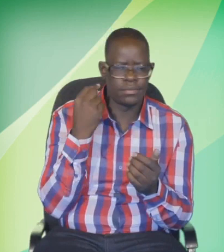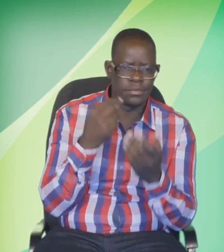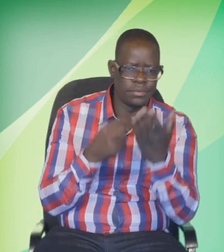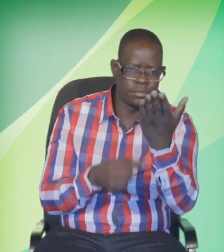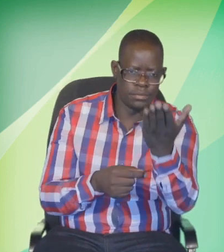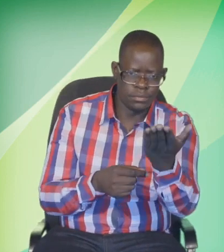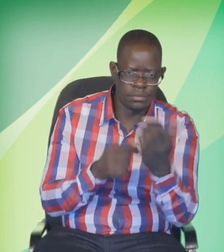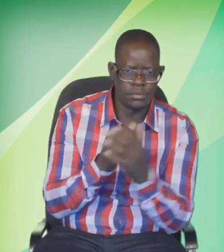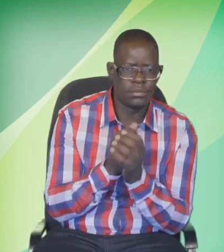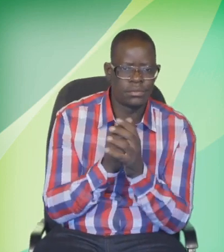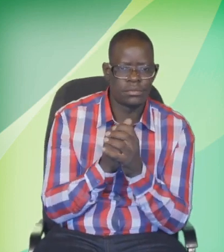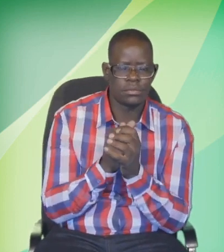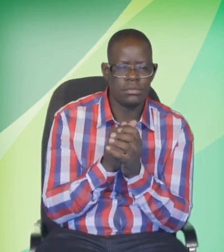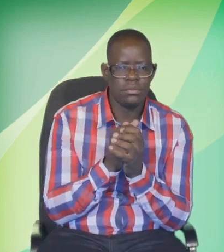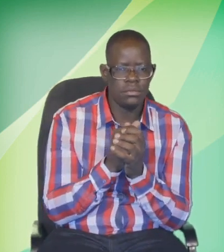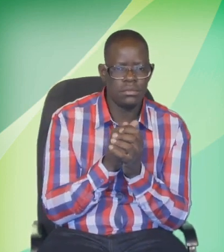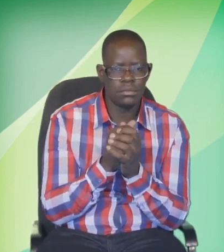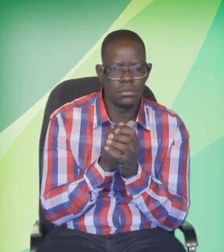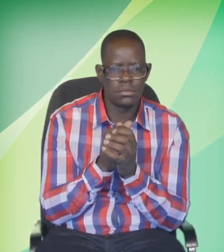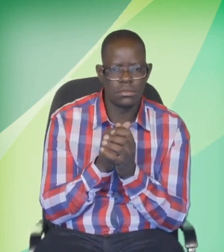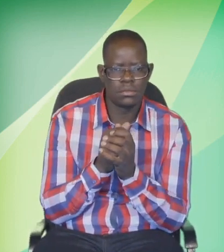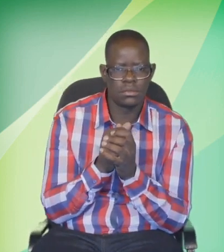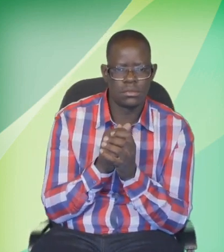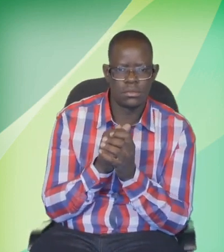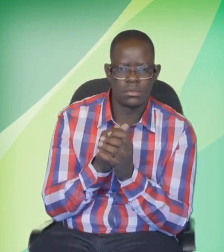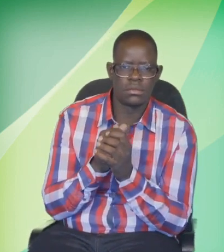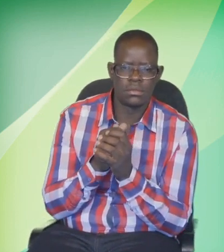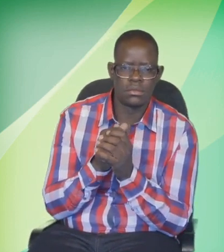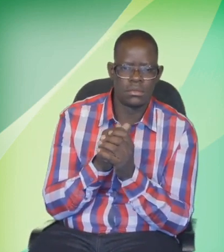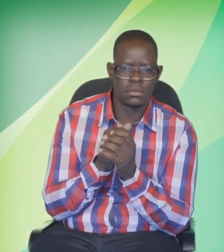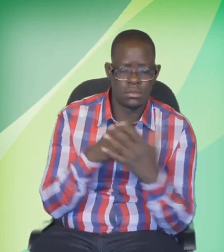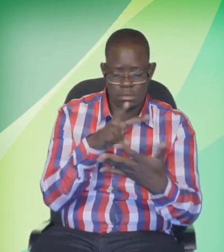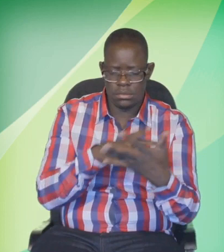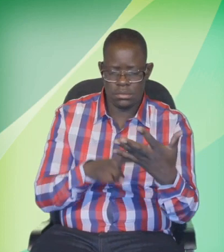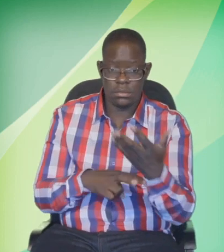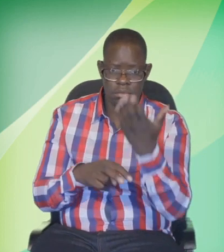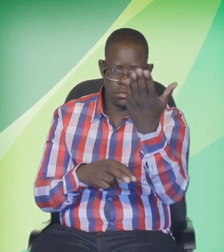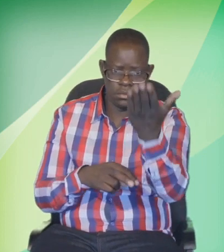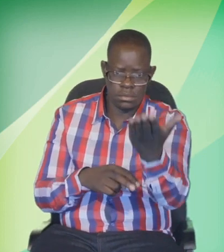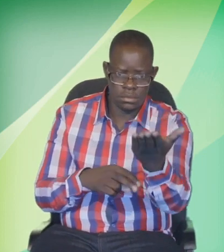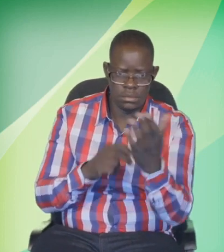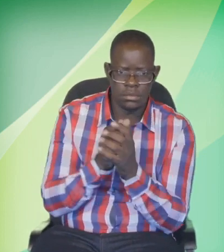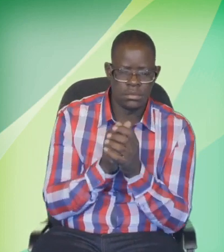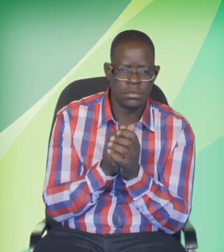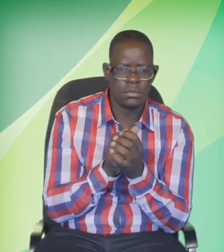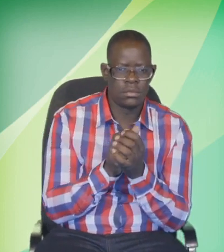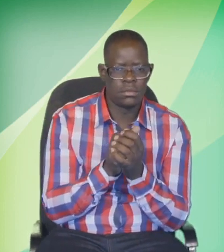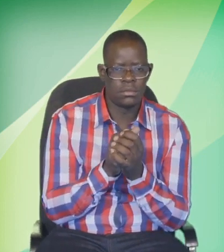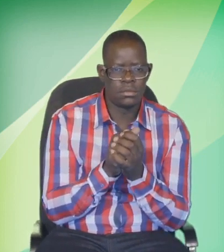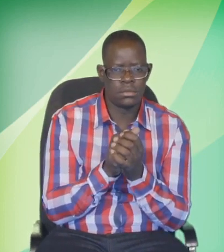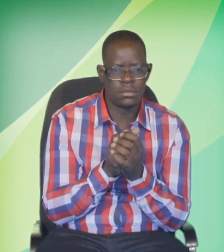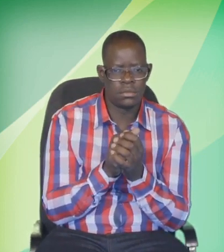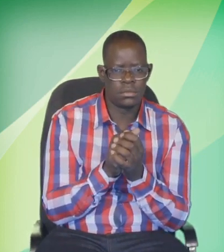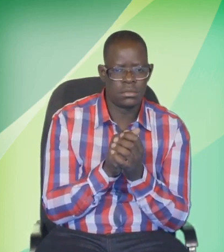returns inward, debtors return journal. Bank or cash, cash book. Discount allowed, cash book.